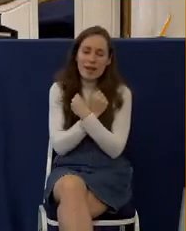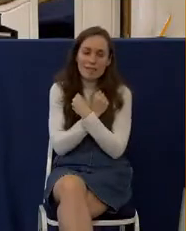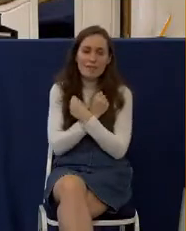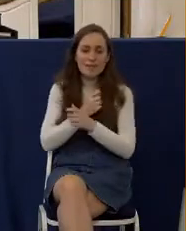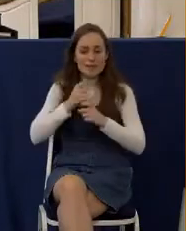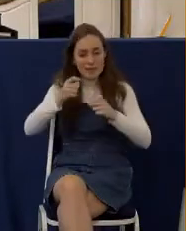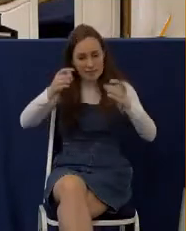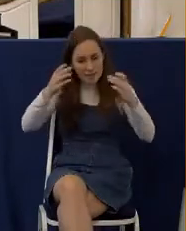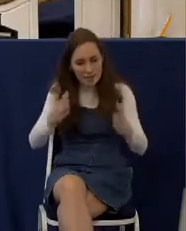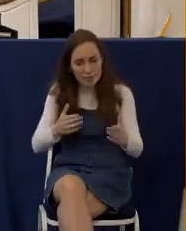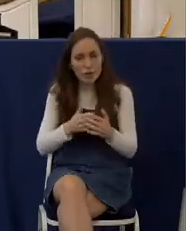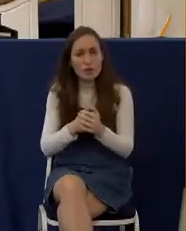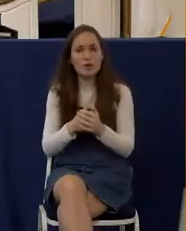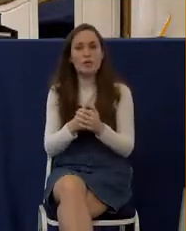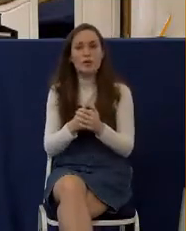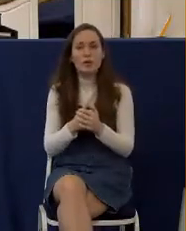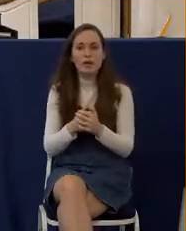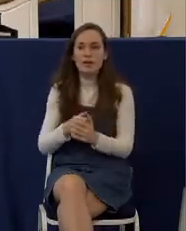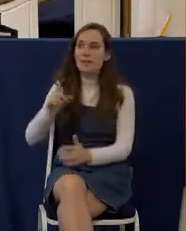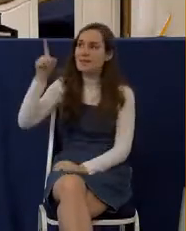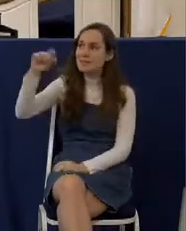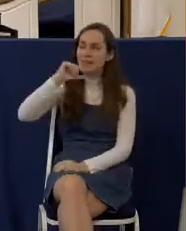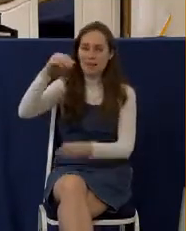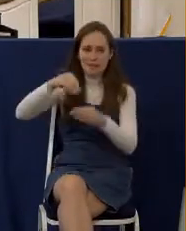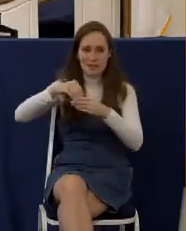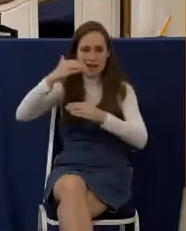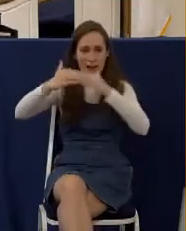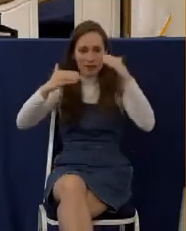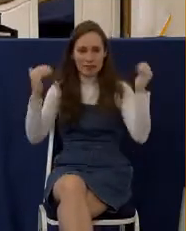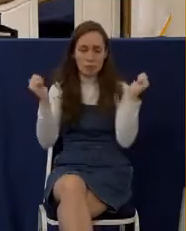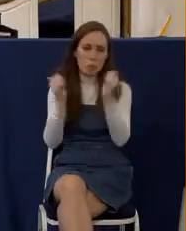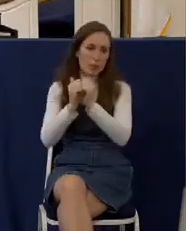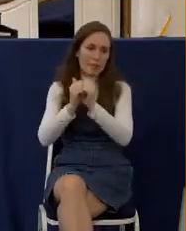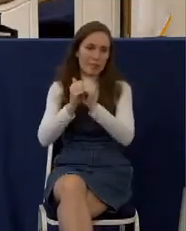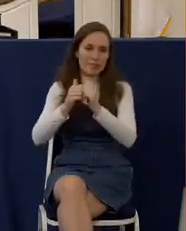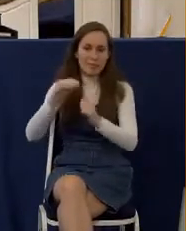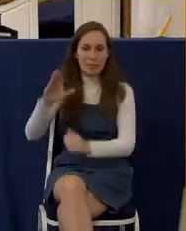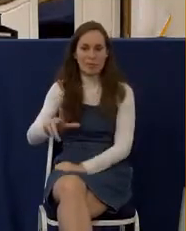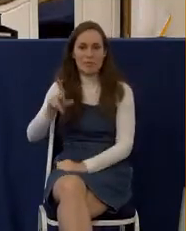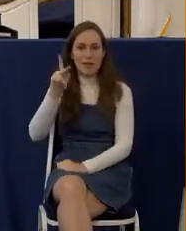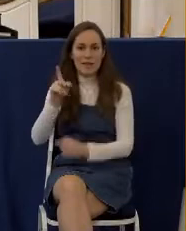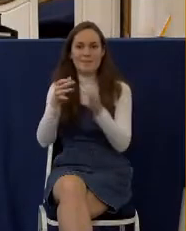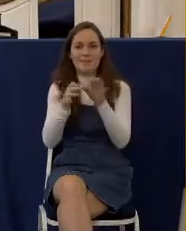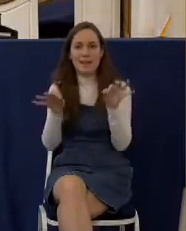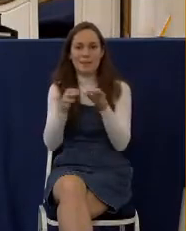giver. He's not in heaven with a bank statement